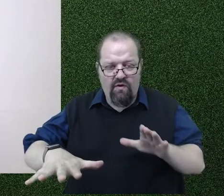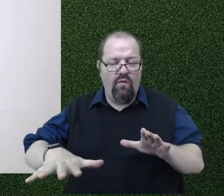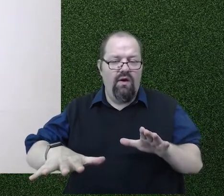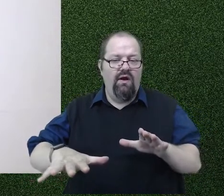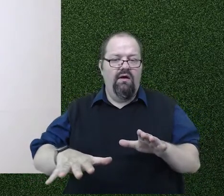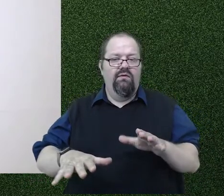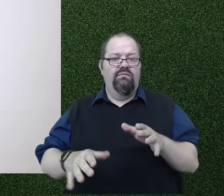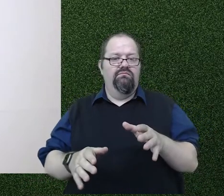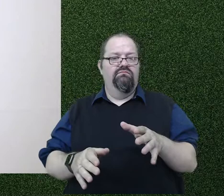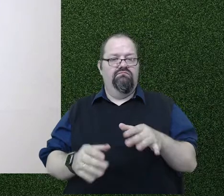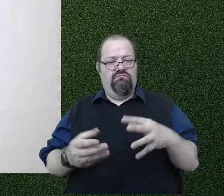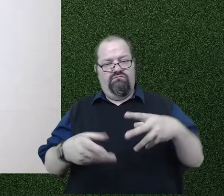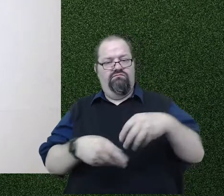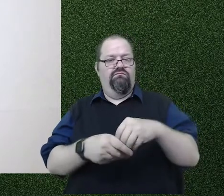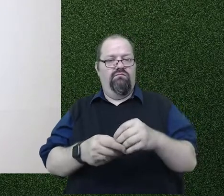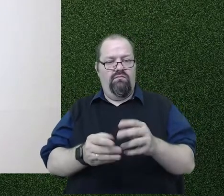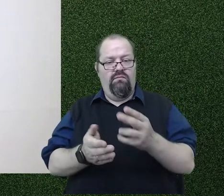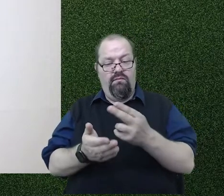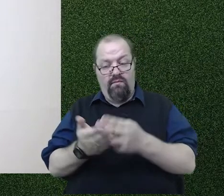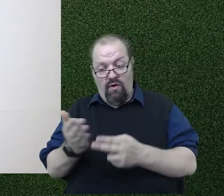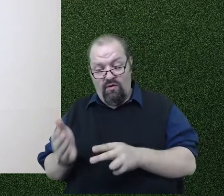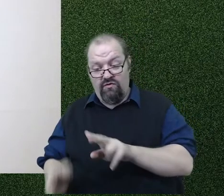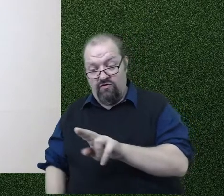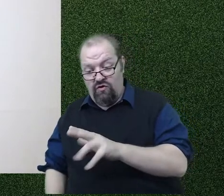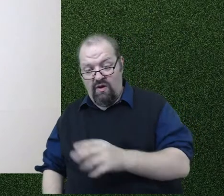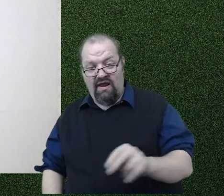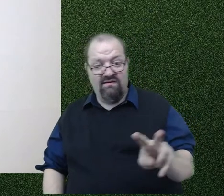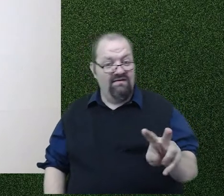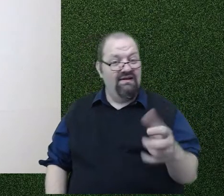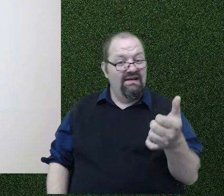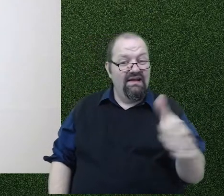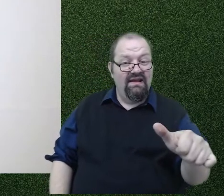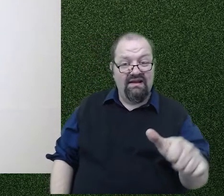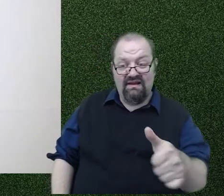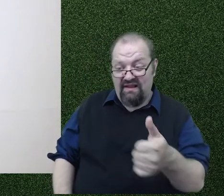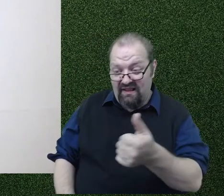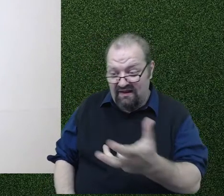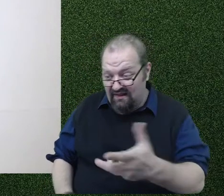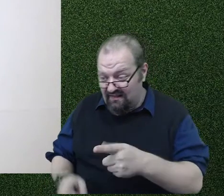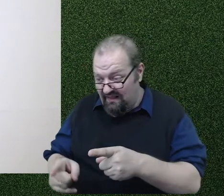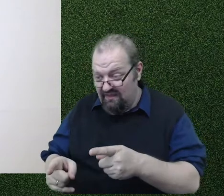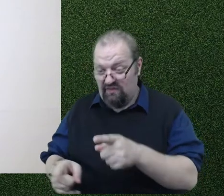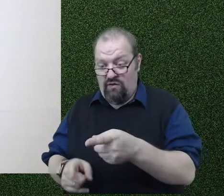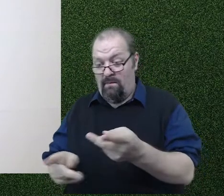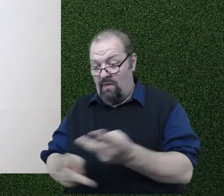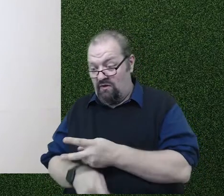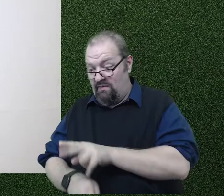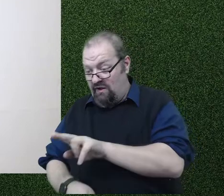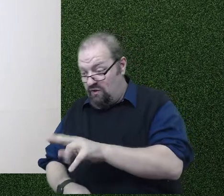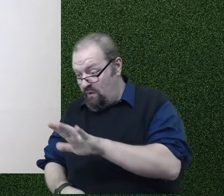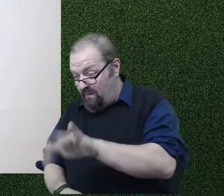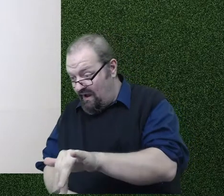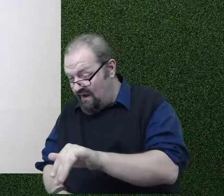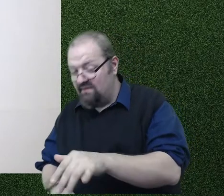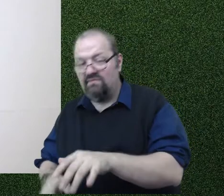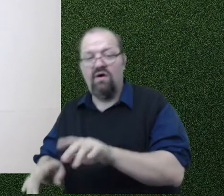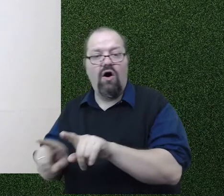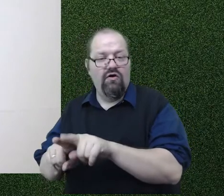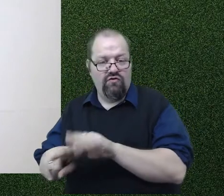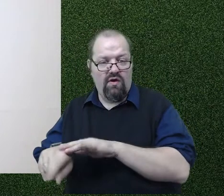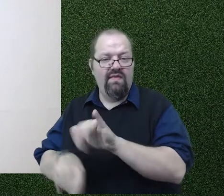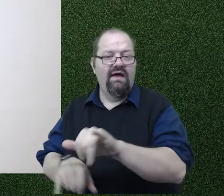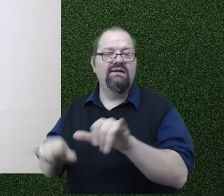it turns out any vector that I multiply u by, that's also in the plane, because I can